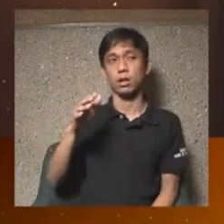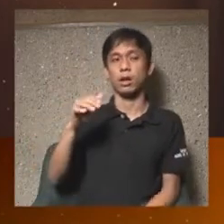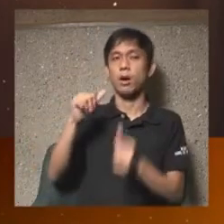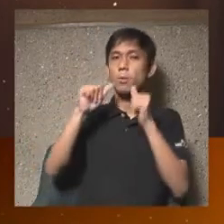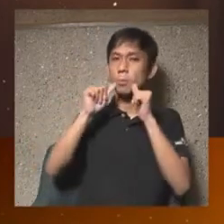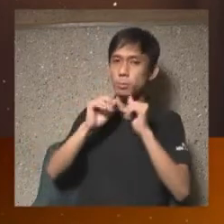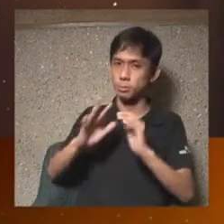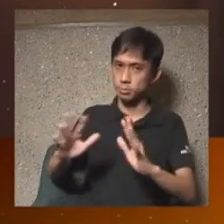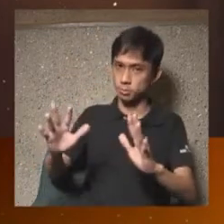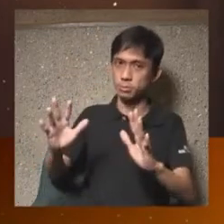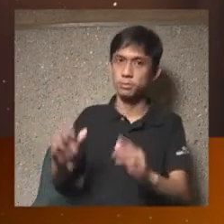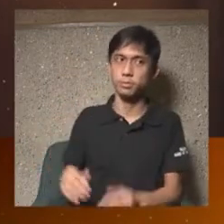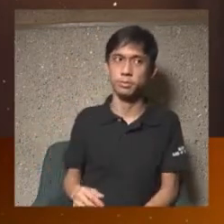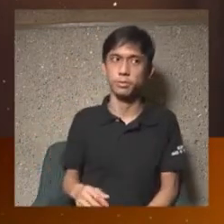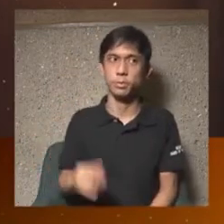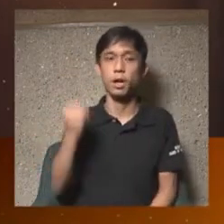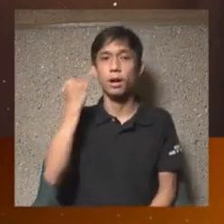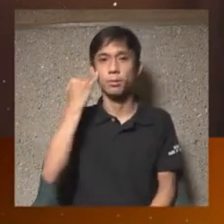Can I ask you to stand, please?